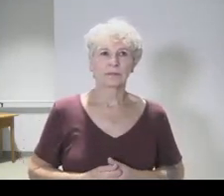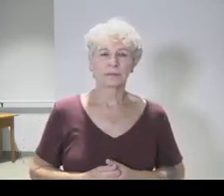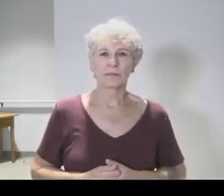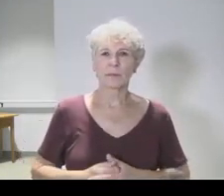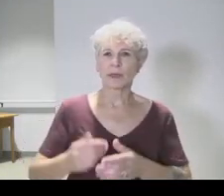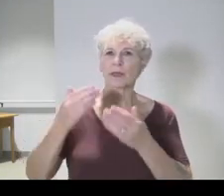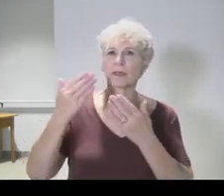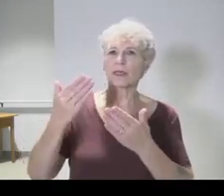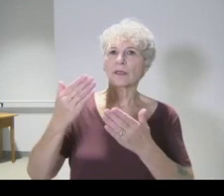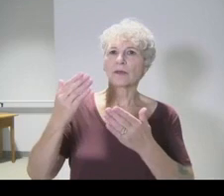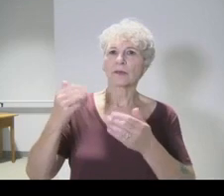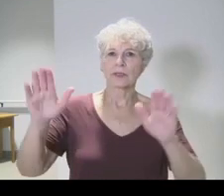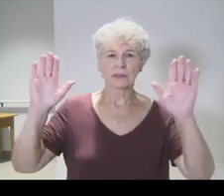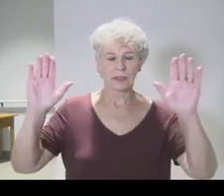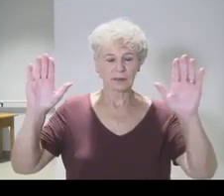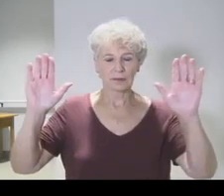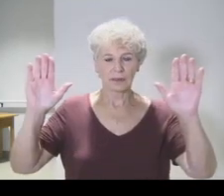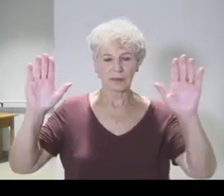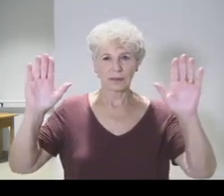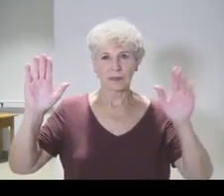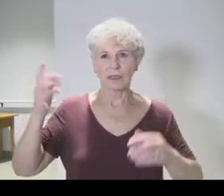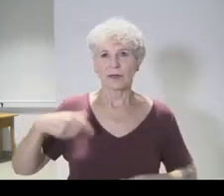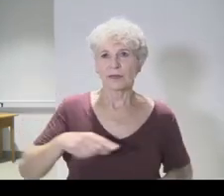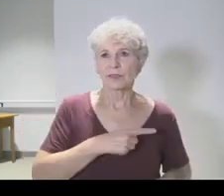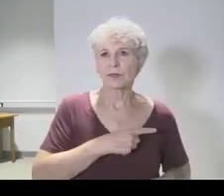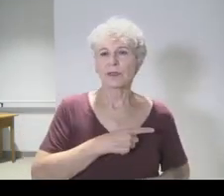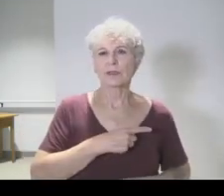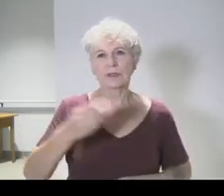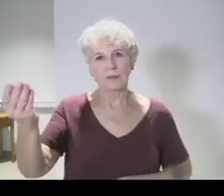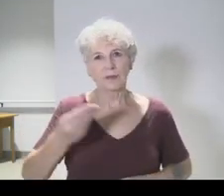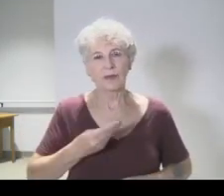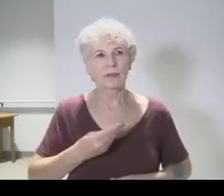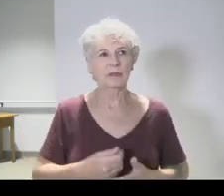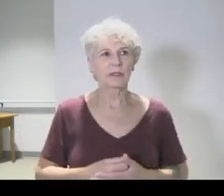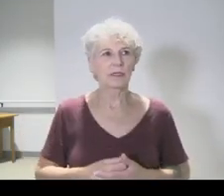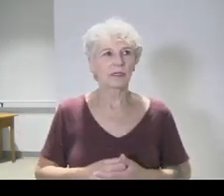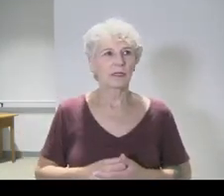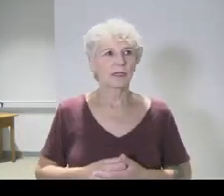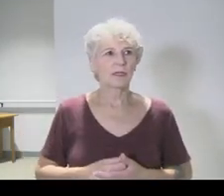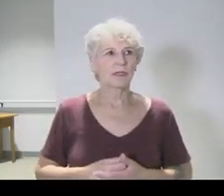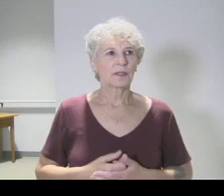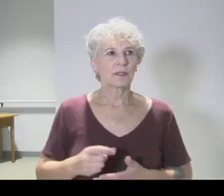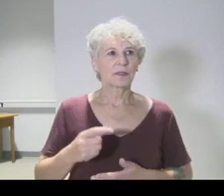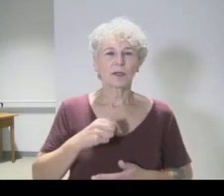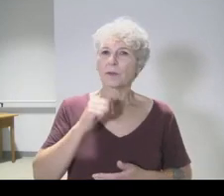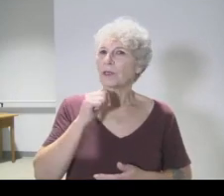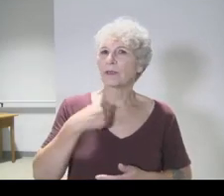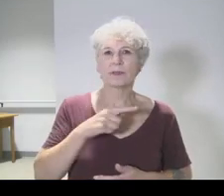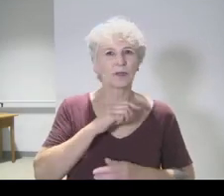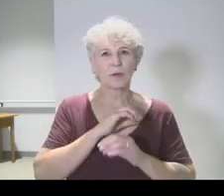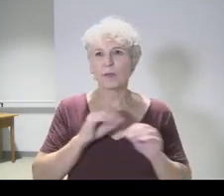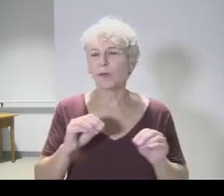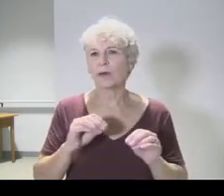Thank you for his sacrifice to us, for us, so that we no longer will incur your wrath, but we can